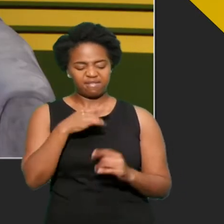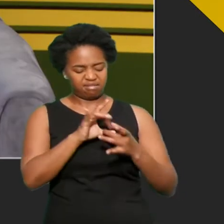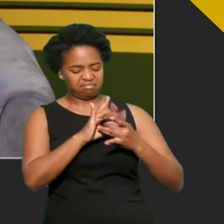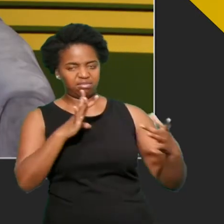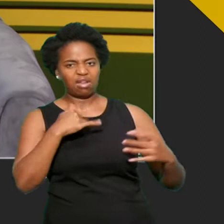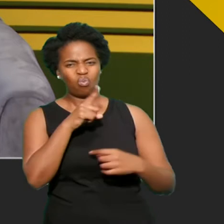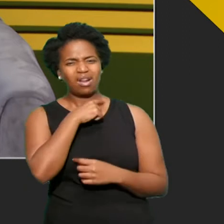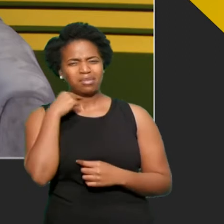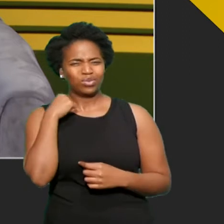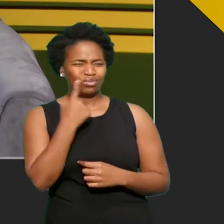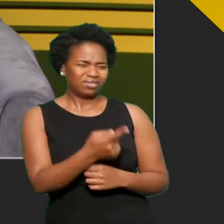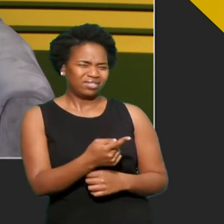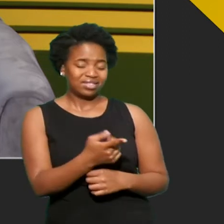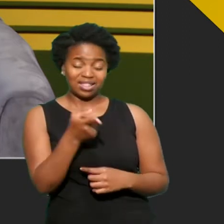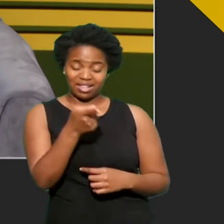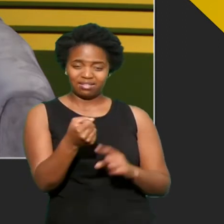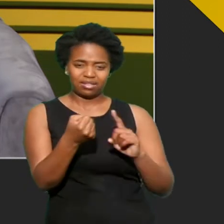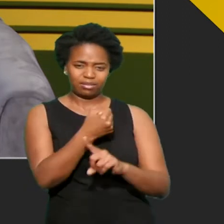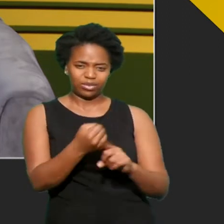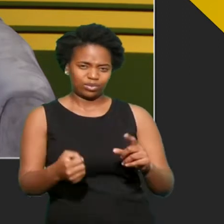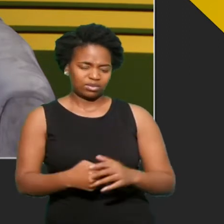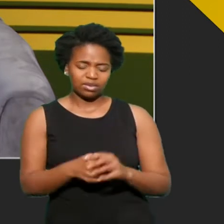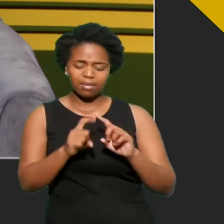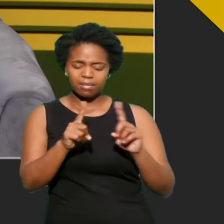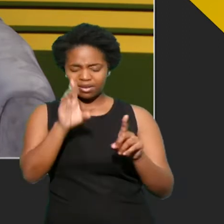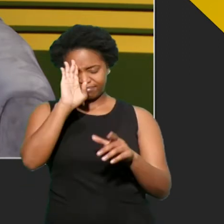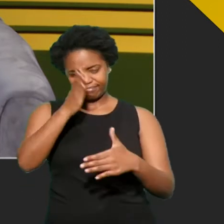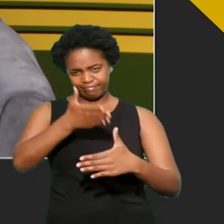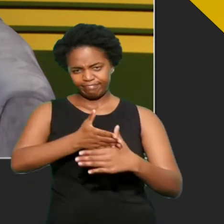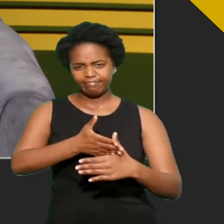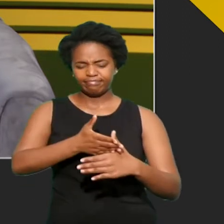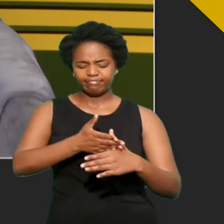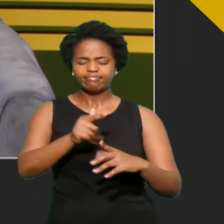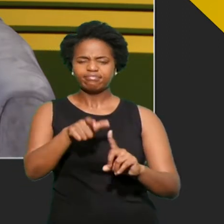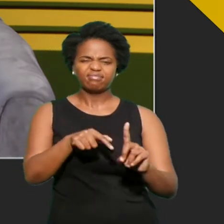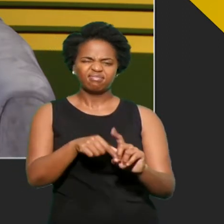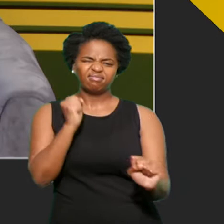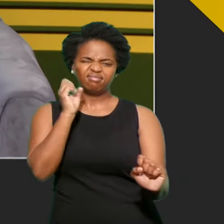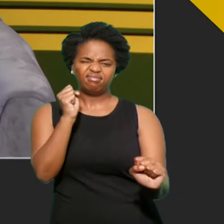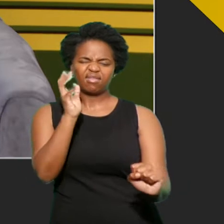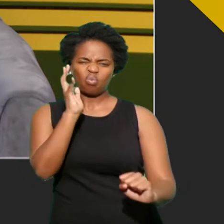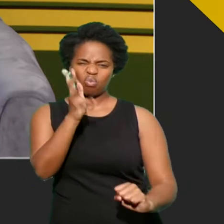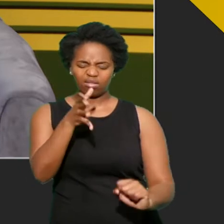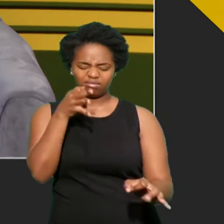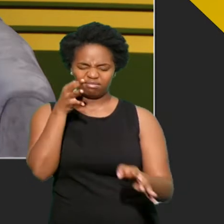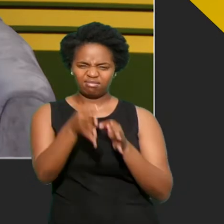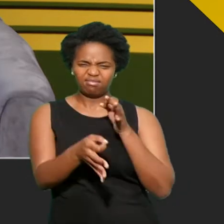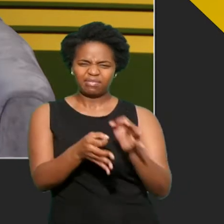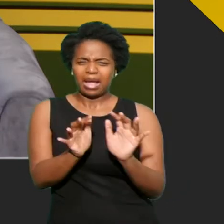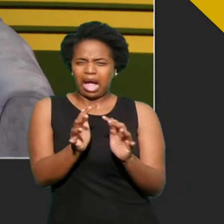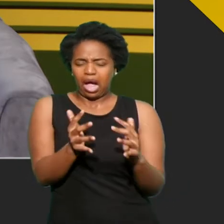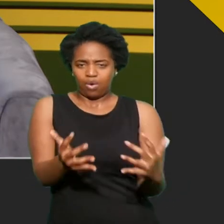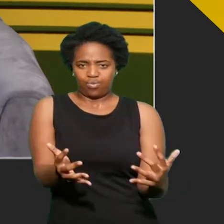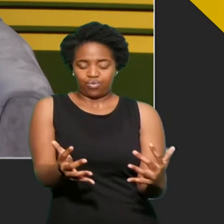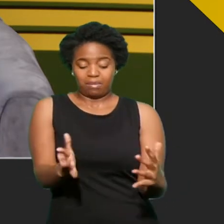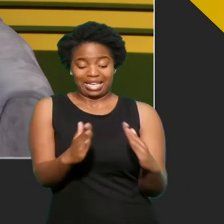that's already abuse on its own. But we do have a clinical psychologist who's going to come on the show. How do you maneuver, not even just